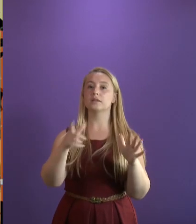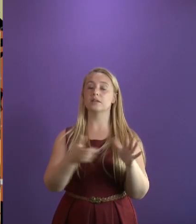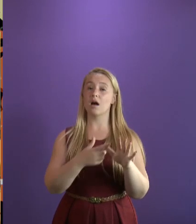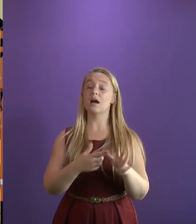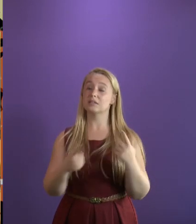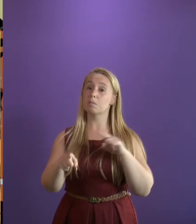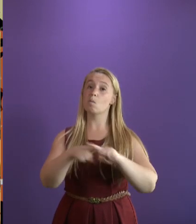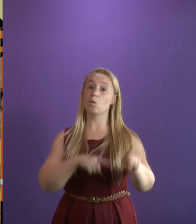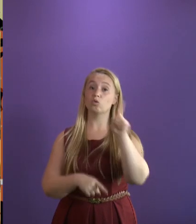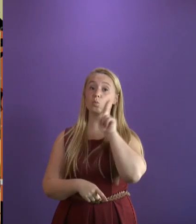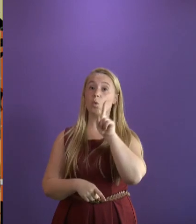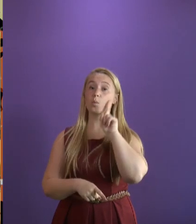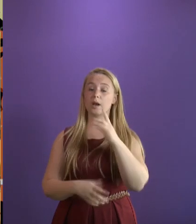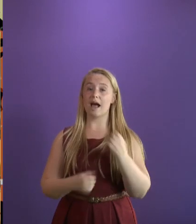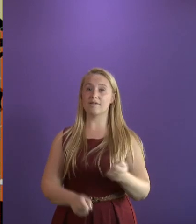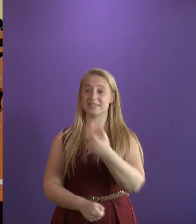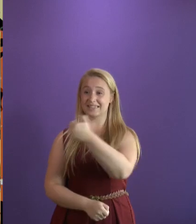where women have won